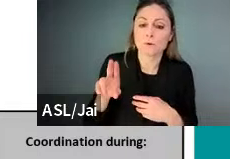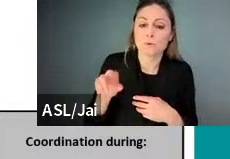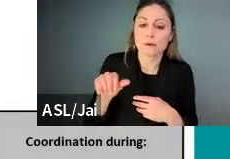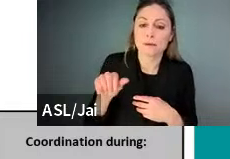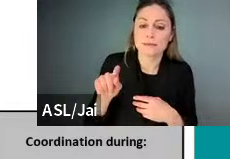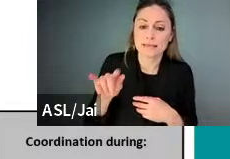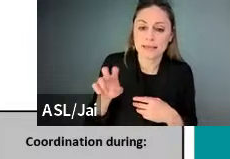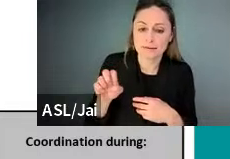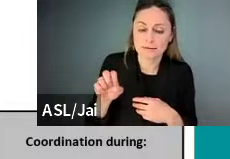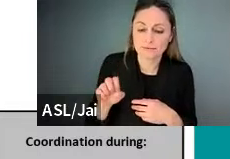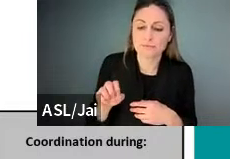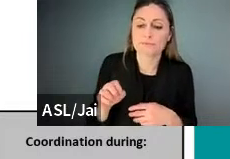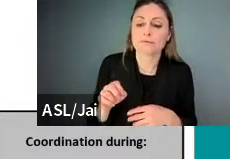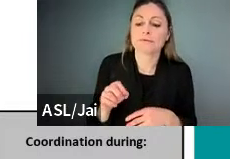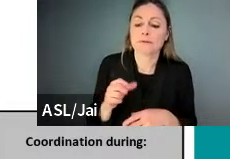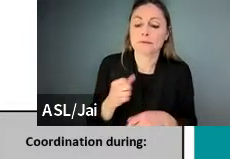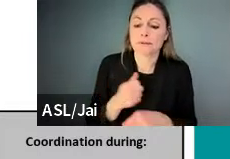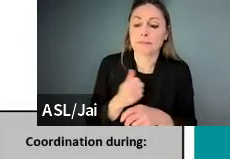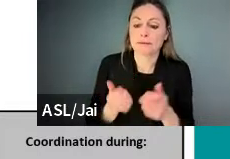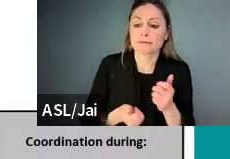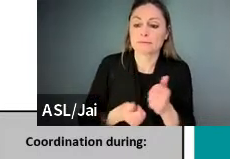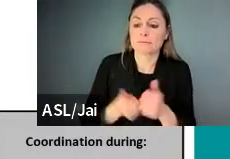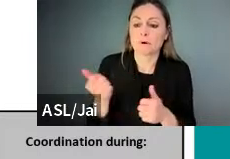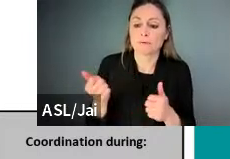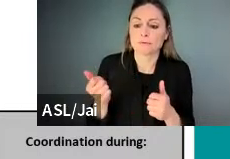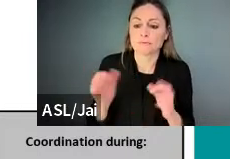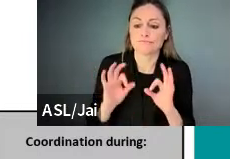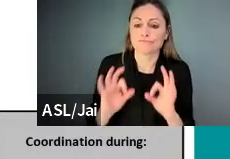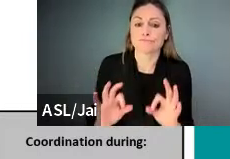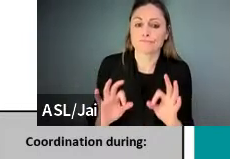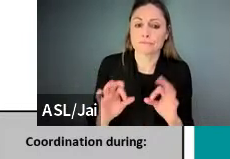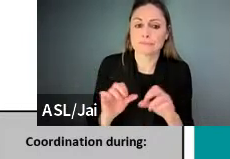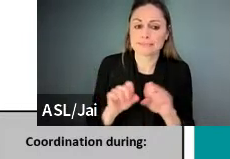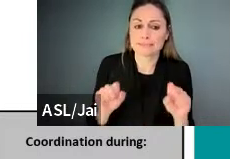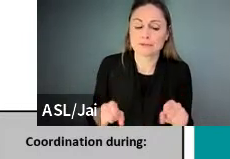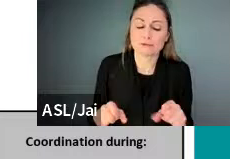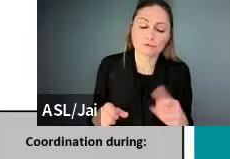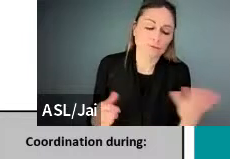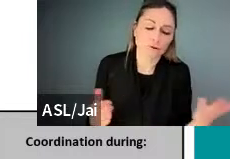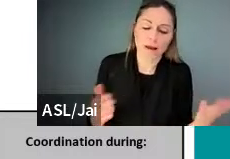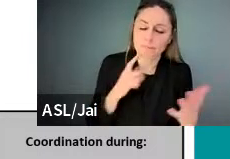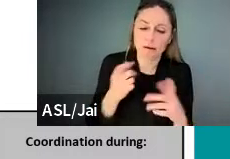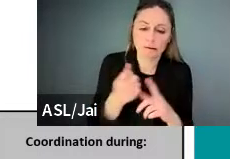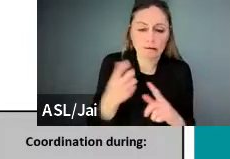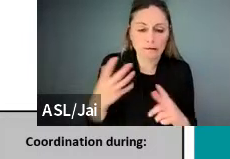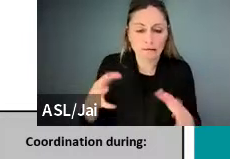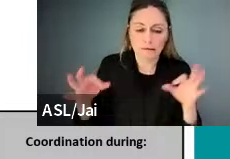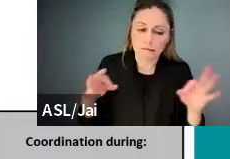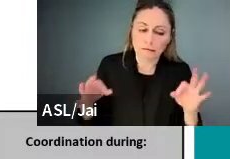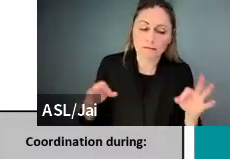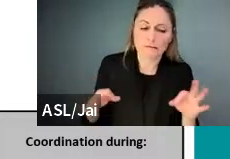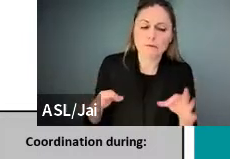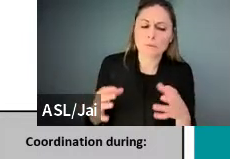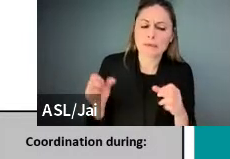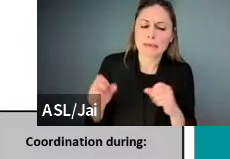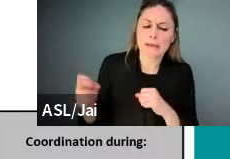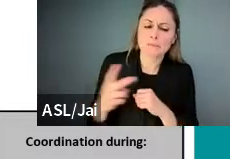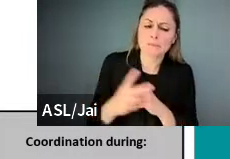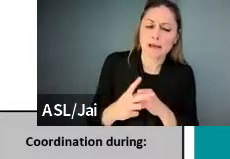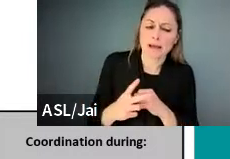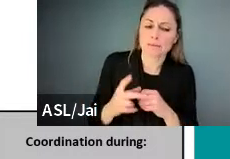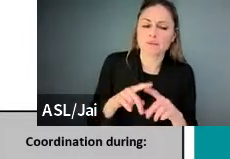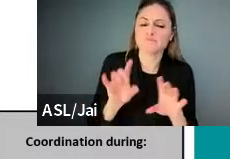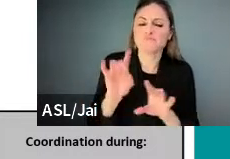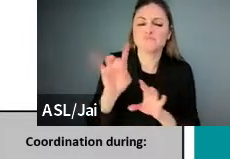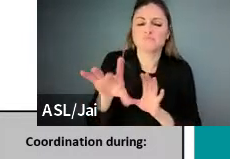defensible station to move forward with. So I won't dwell on this stuff. We can come back to it, but this is just sort of giving you an idea